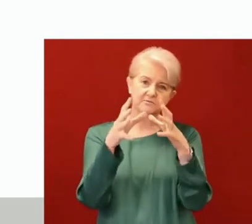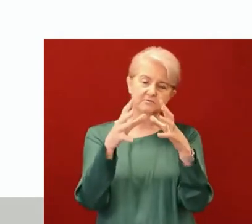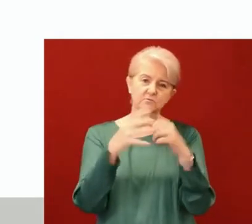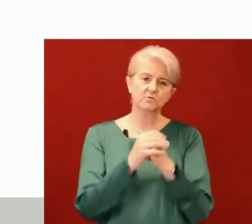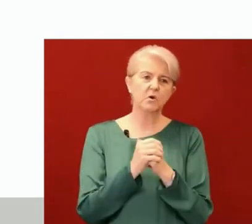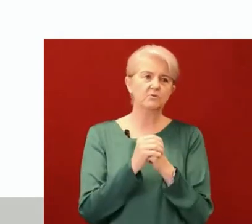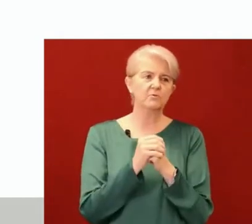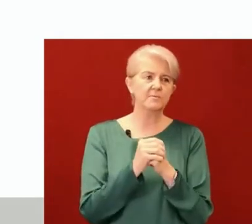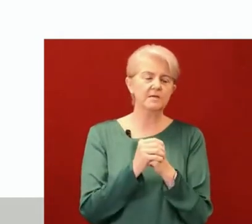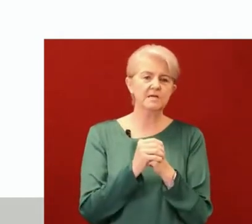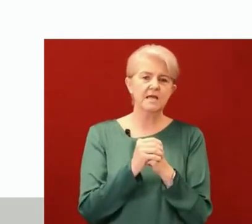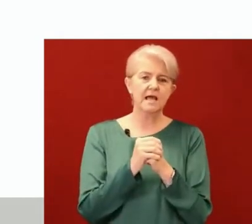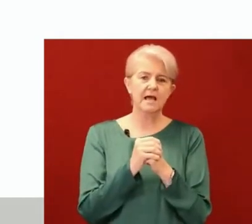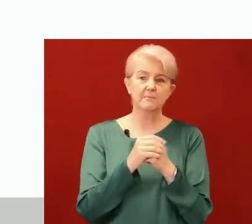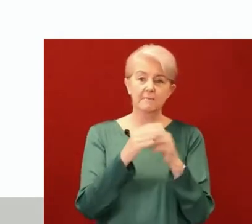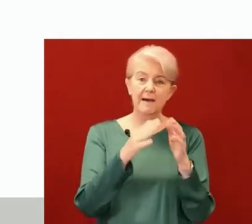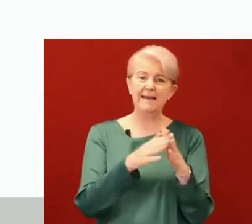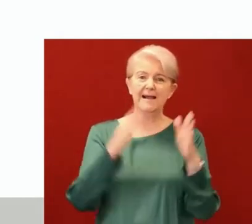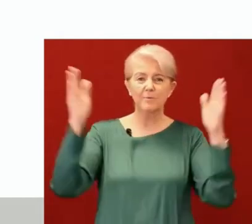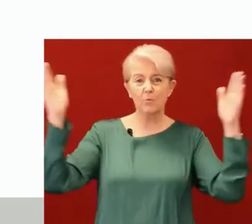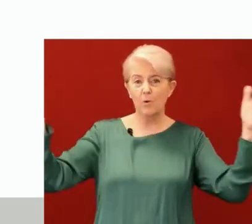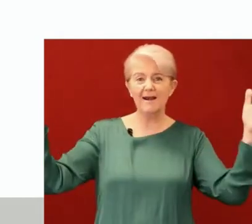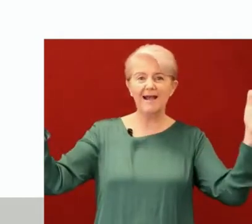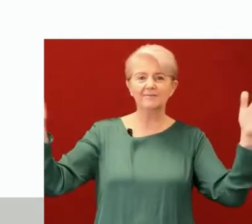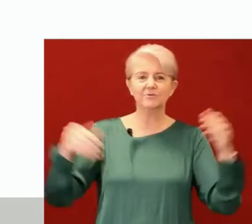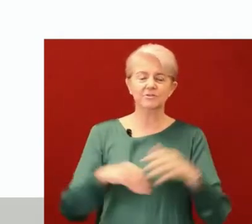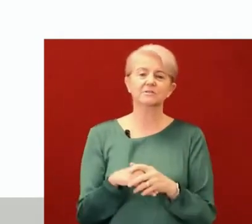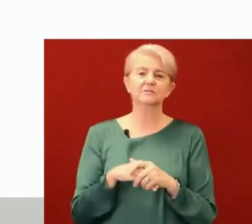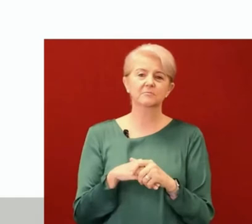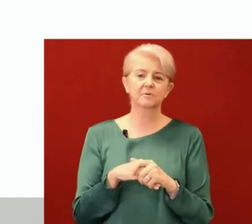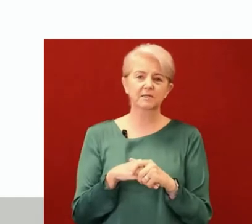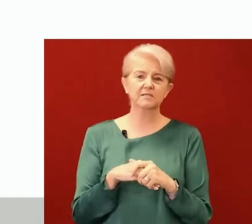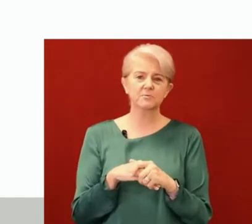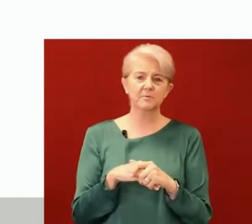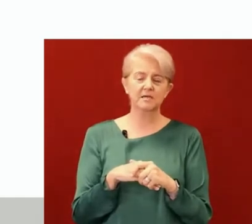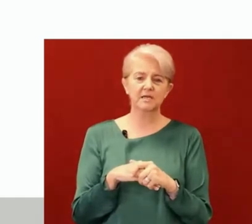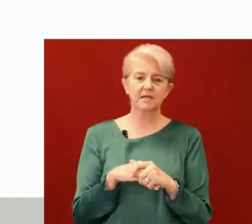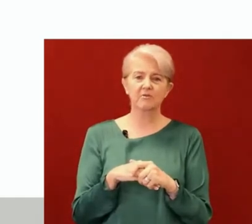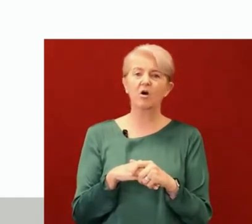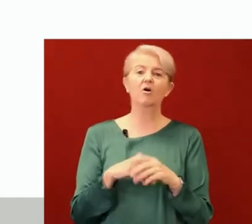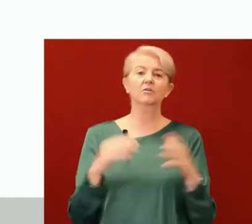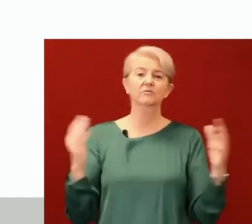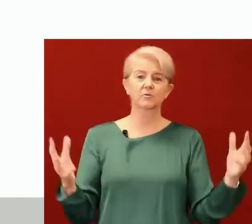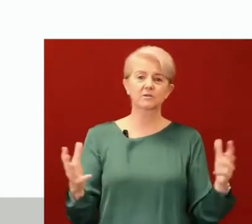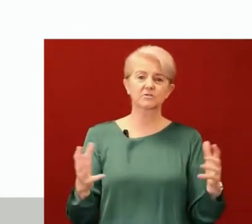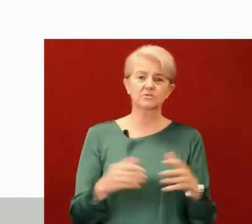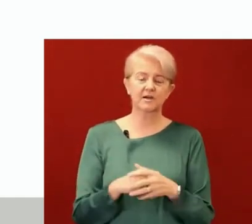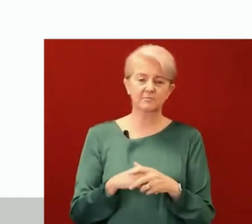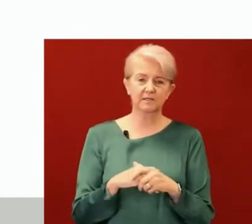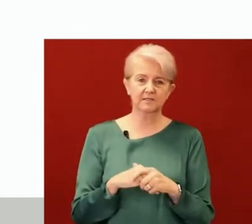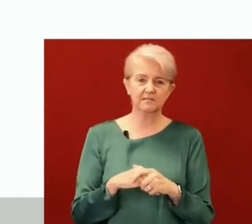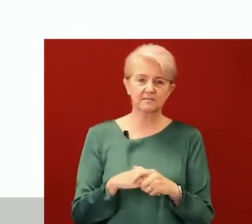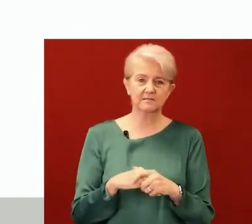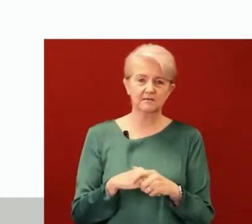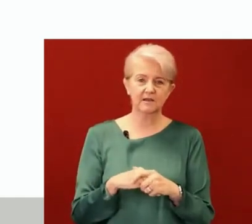of 12 women made up 100 police women in the whole of the West